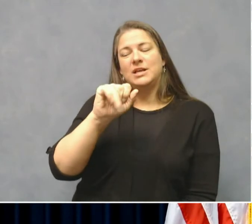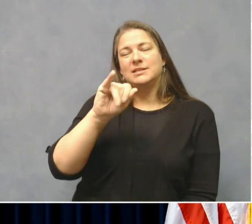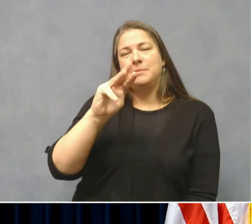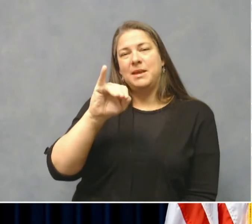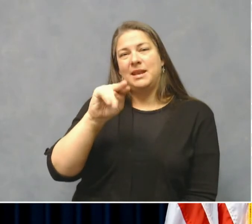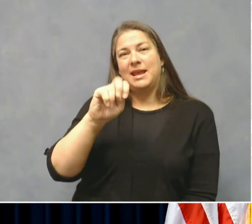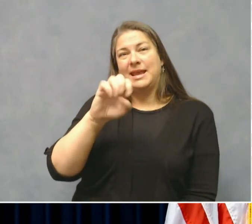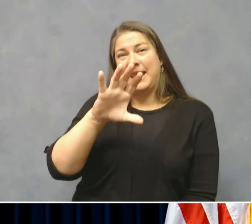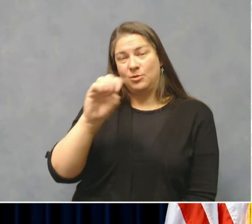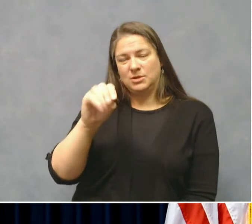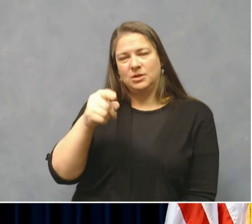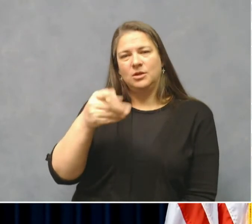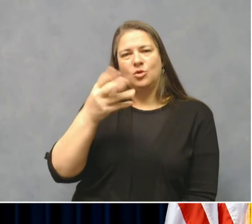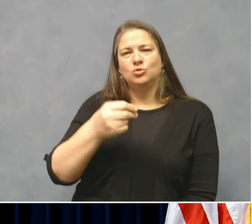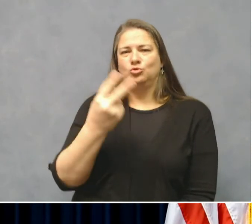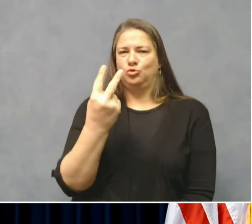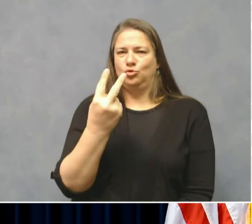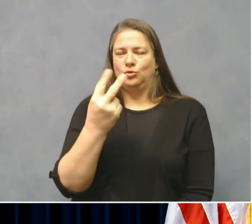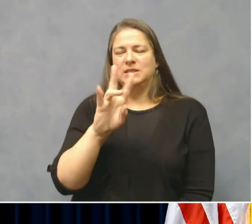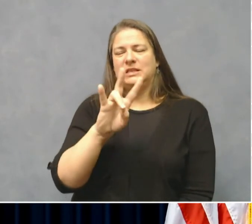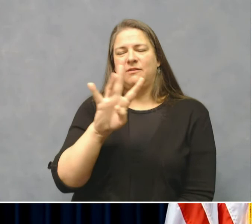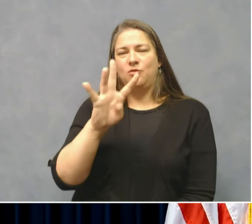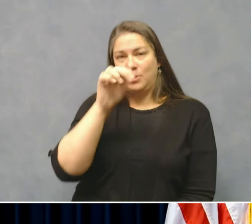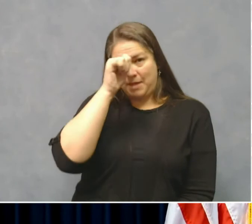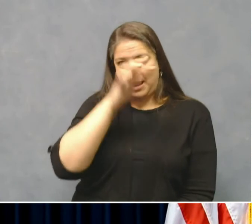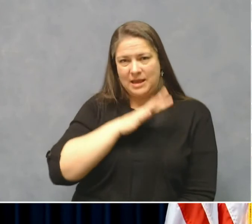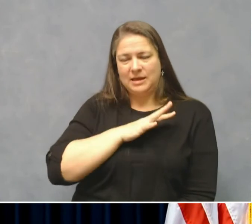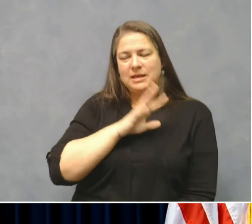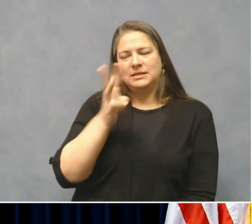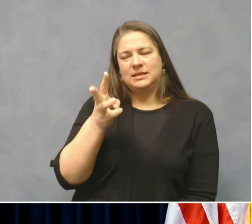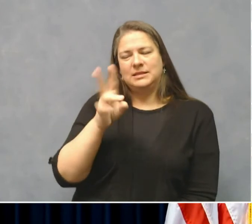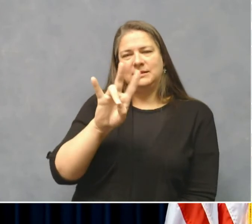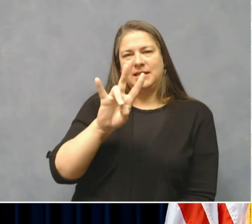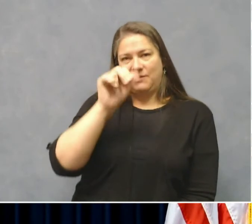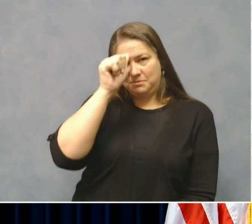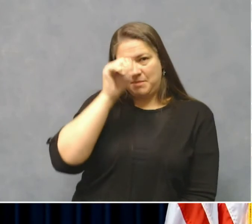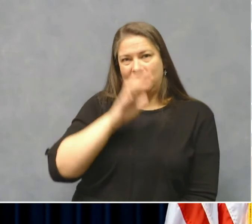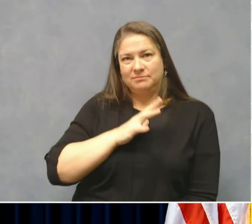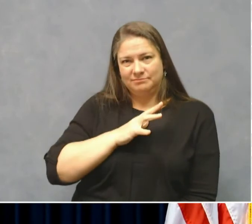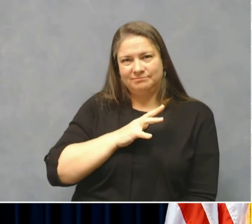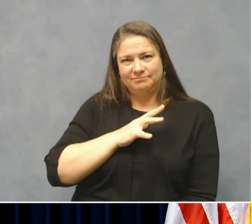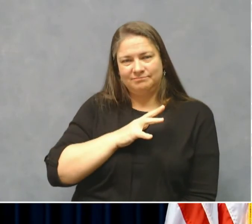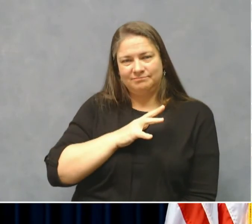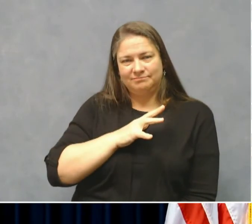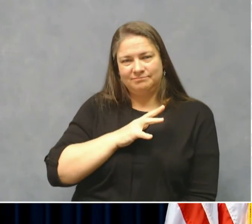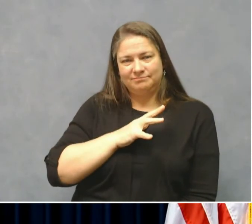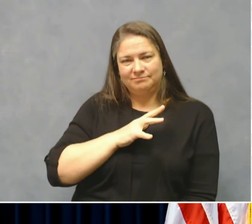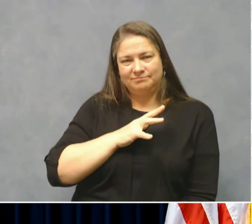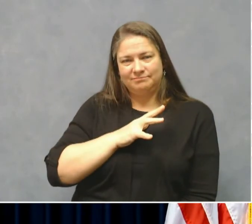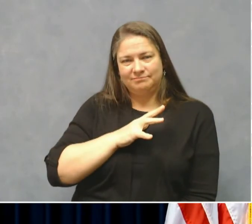Individuals, a 74-year-old man and a 67-year-old man. I'm sorry, and also a 90.